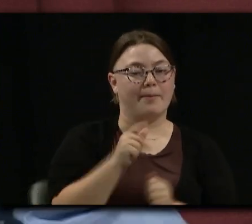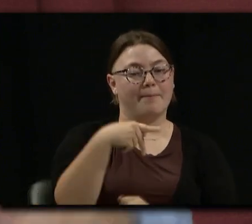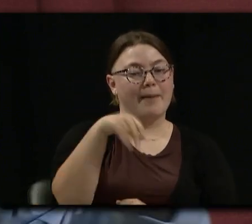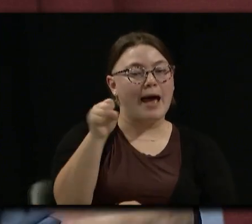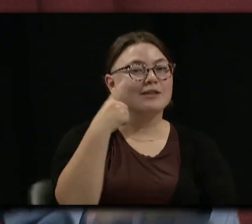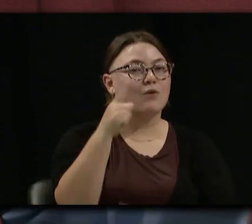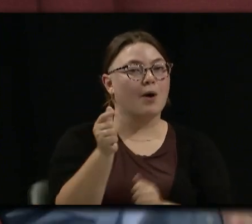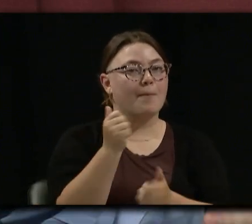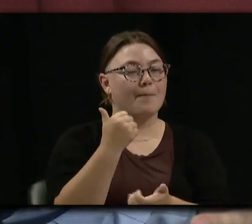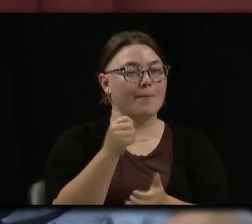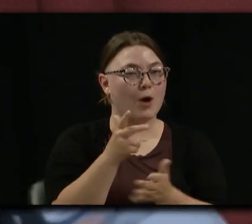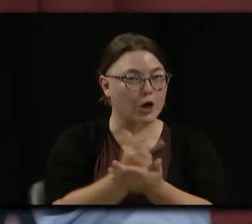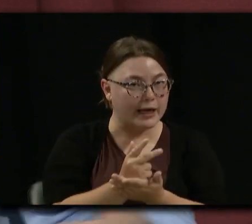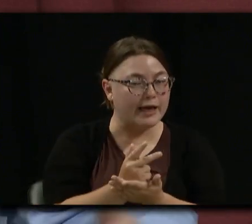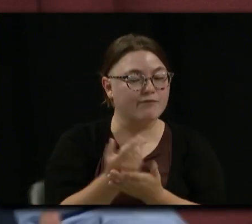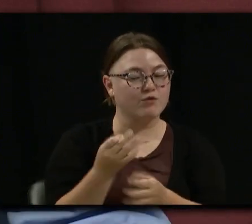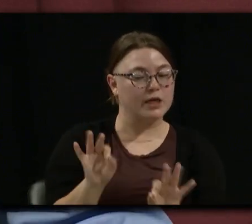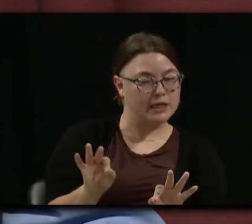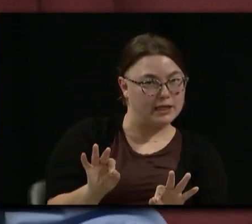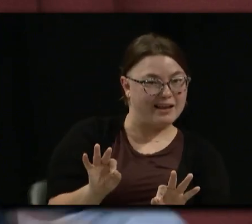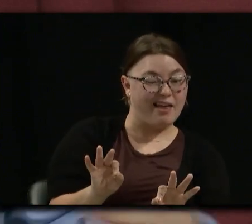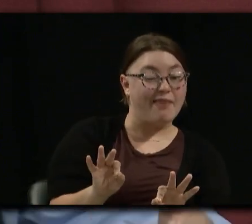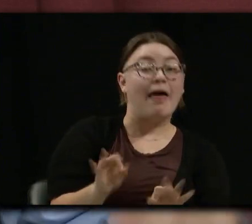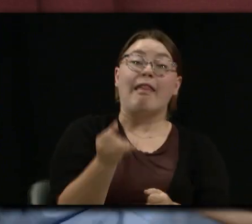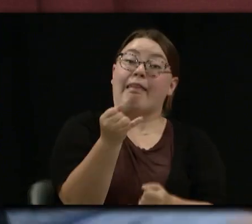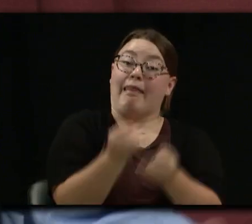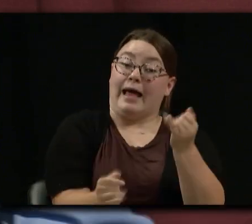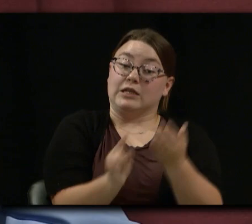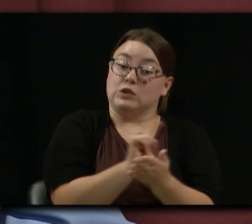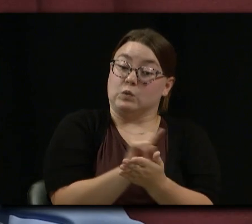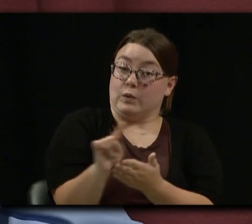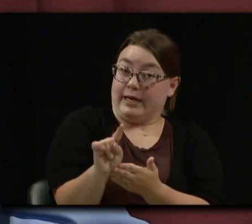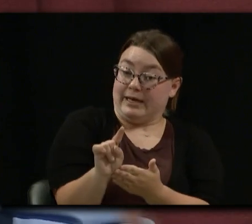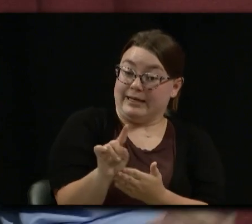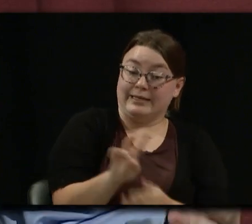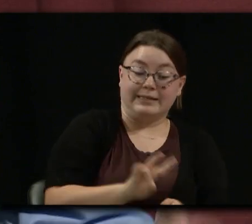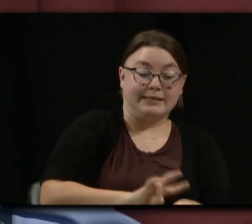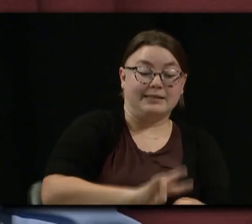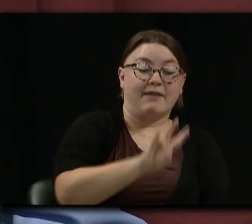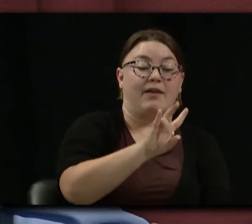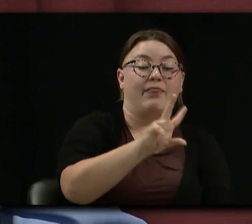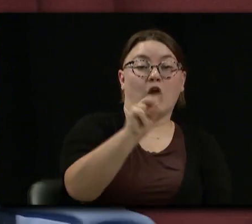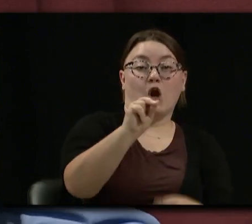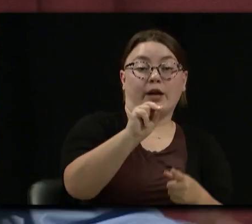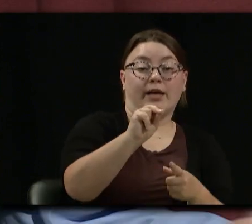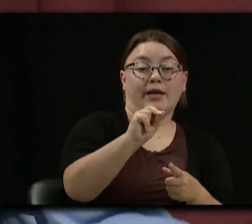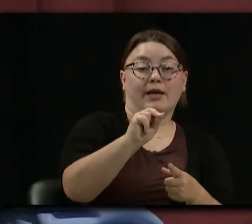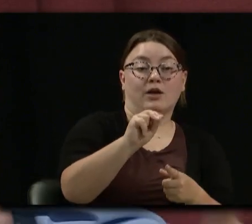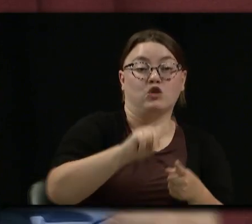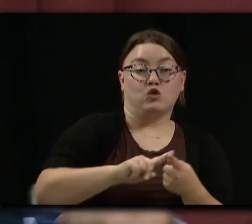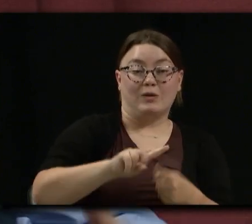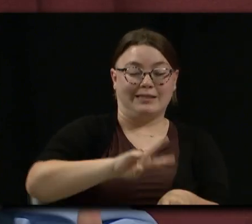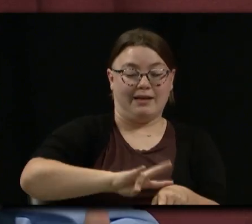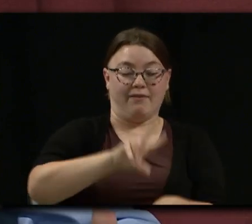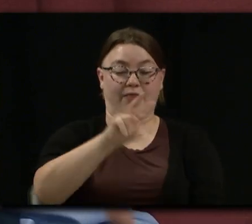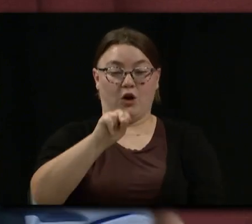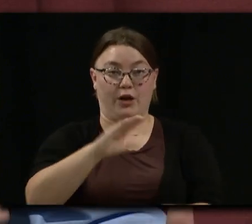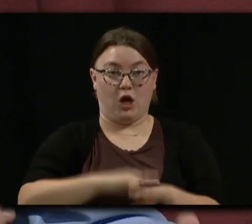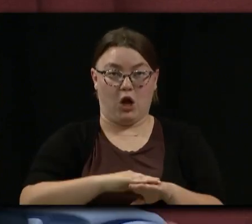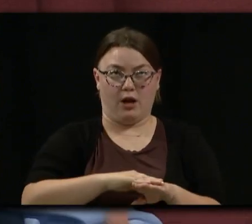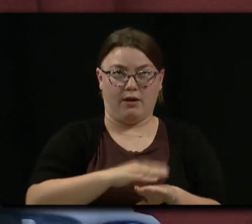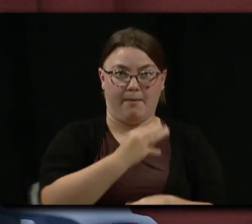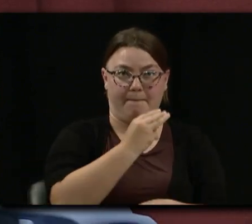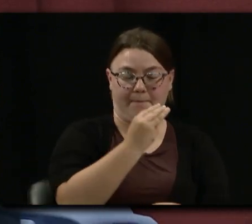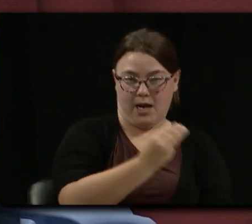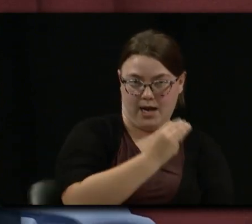go. That last week does change. It goes from 7:30 to 7:30 on that Monday. It goes